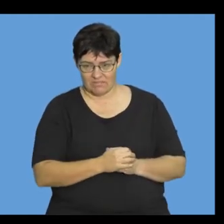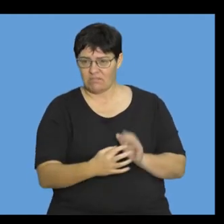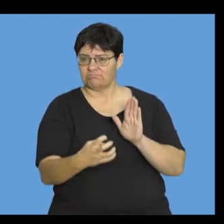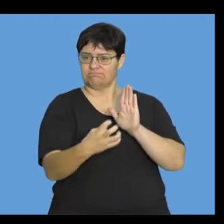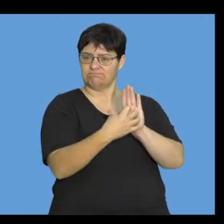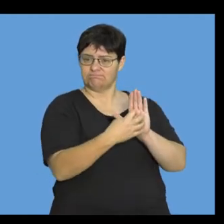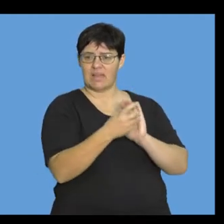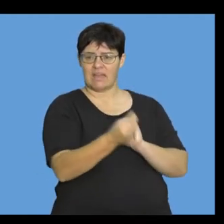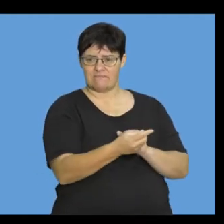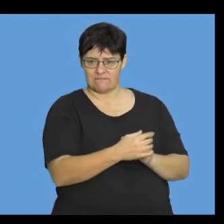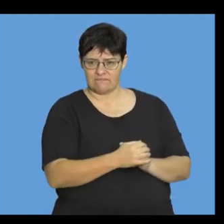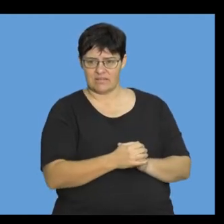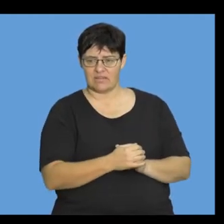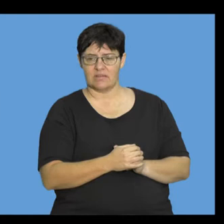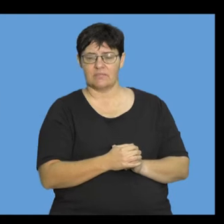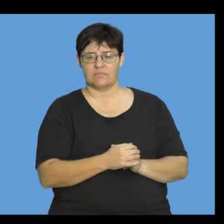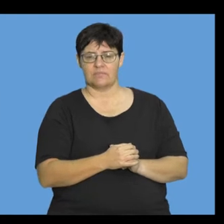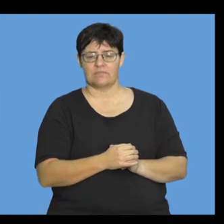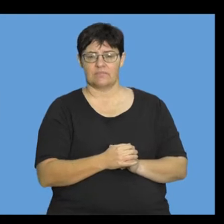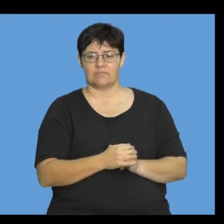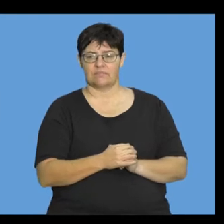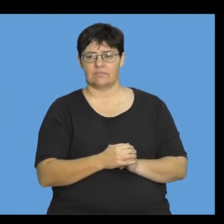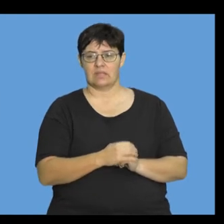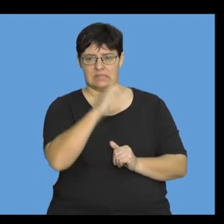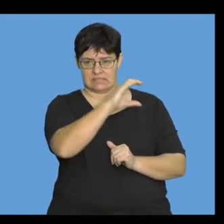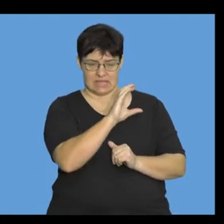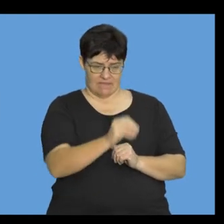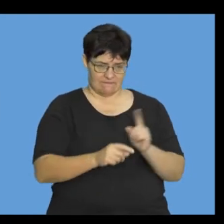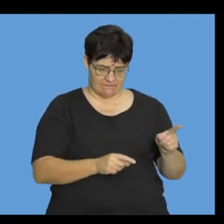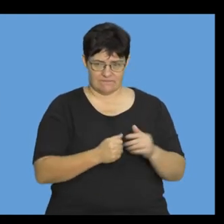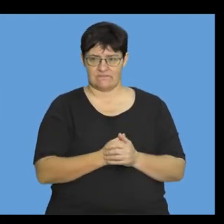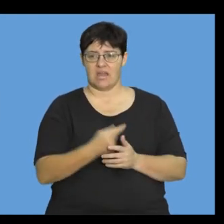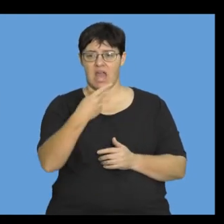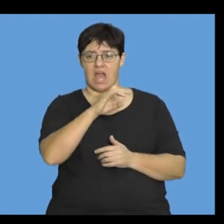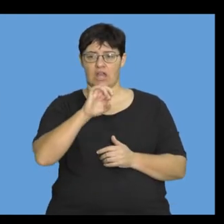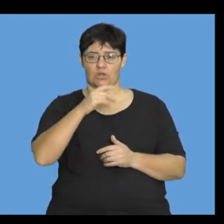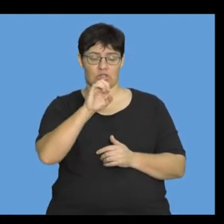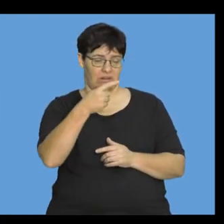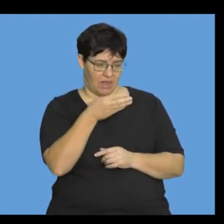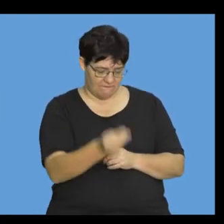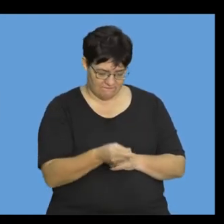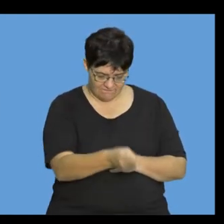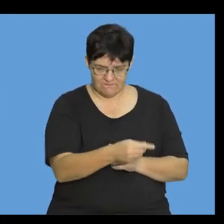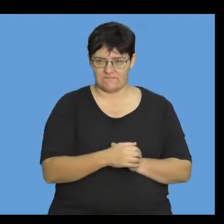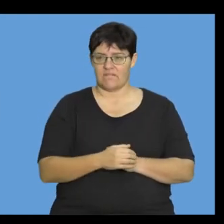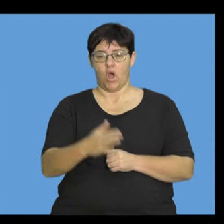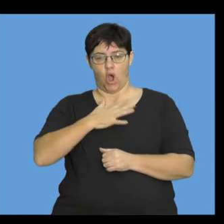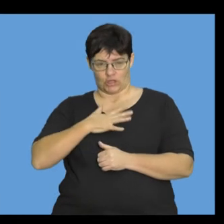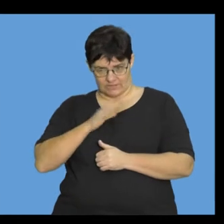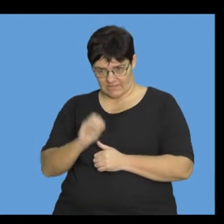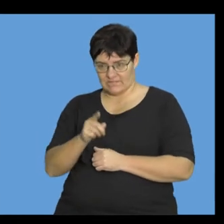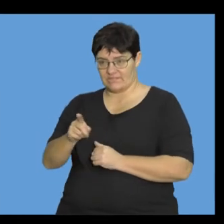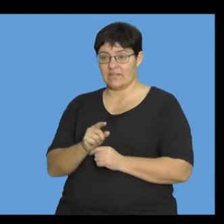that looks like this, there's my carbon, there we go. There's my hydrogen over there, and there's my